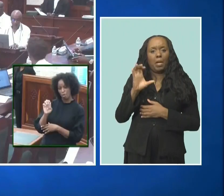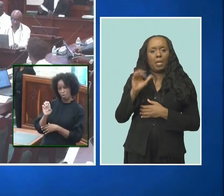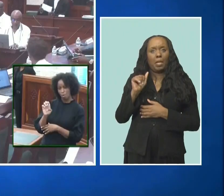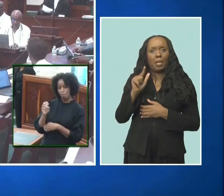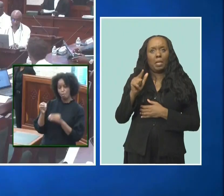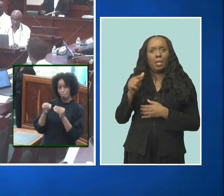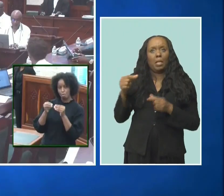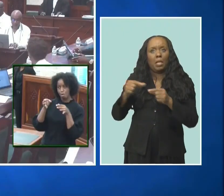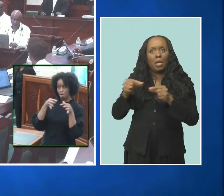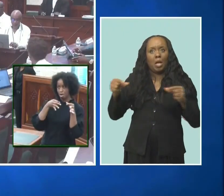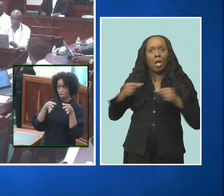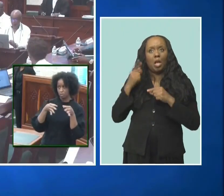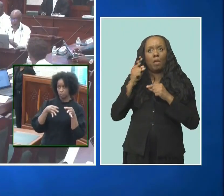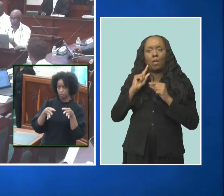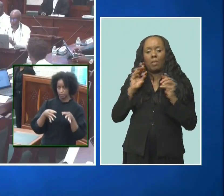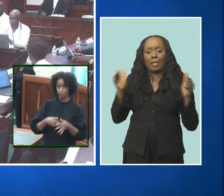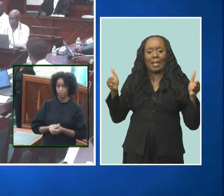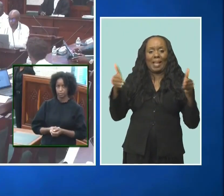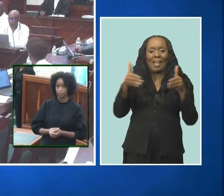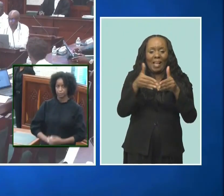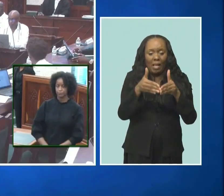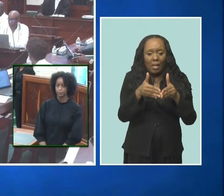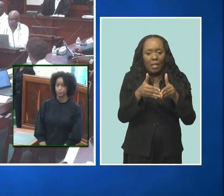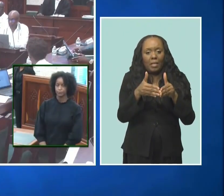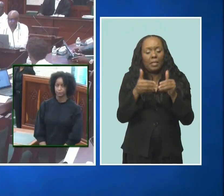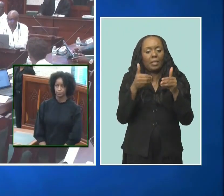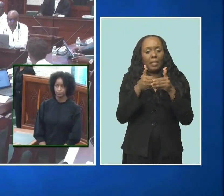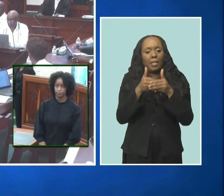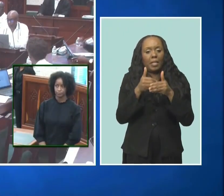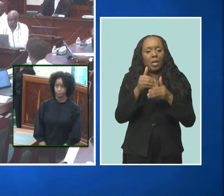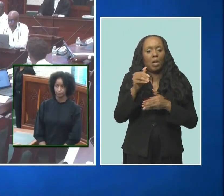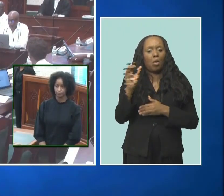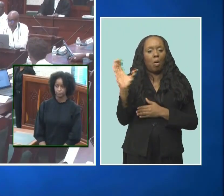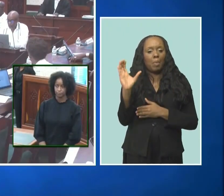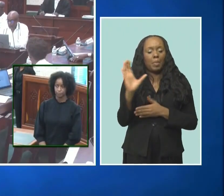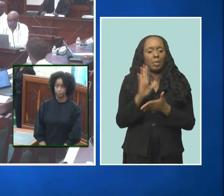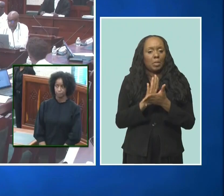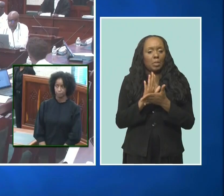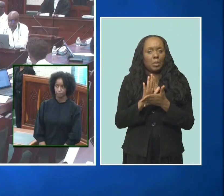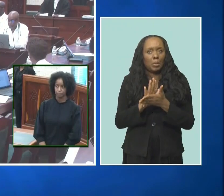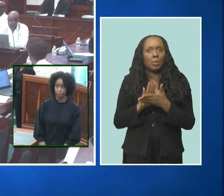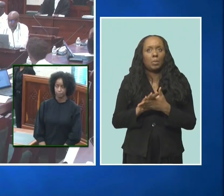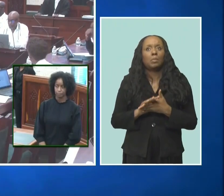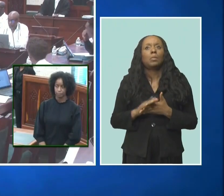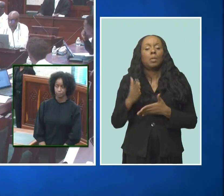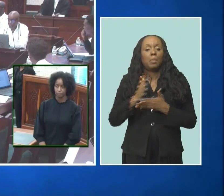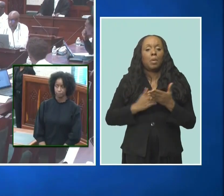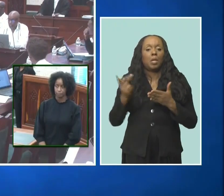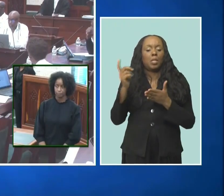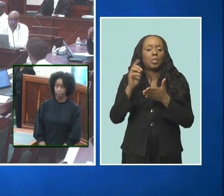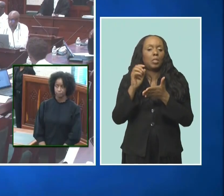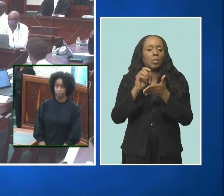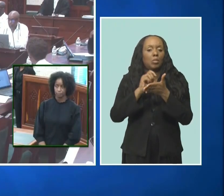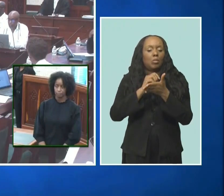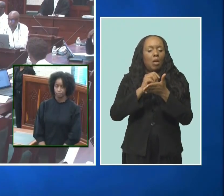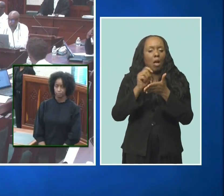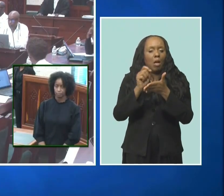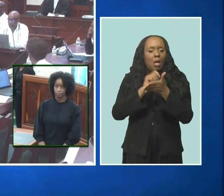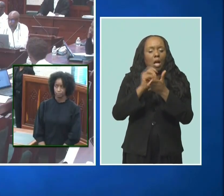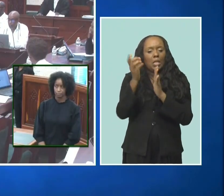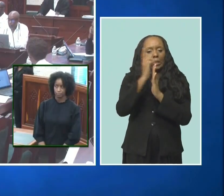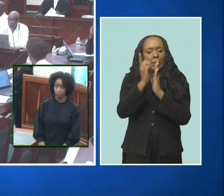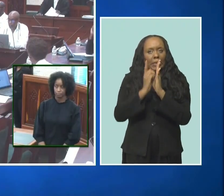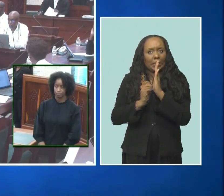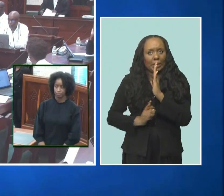School. Mr. Rowe adds the designs for Phase 2 have already been drafted and are under review. Those